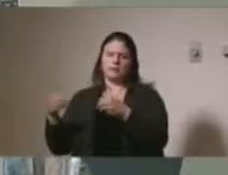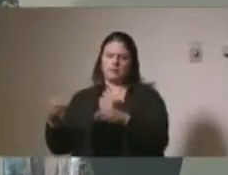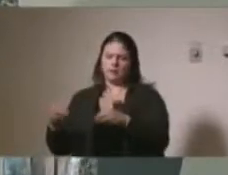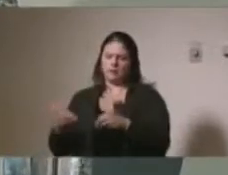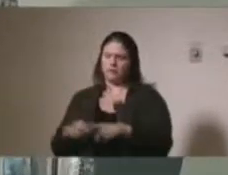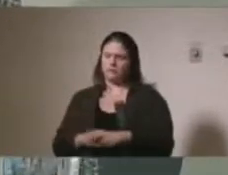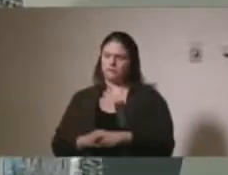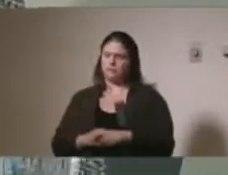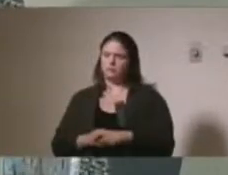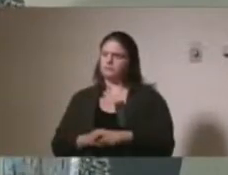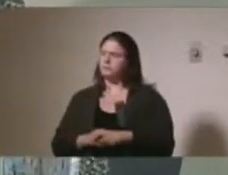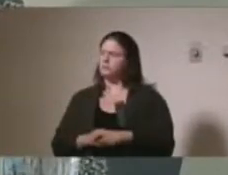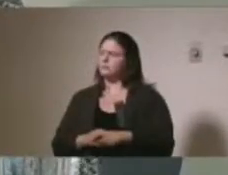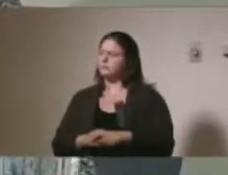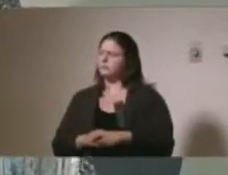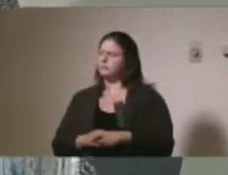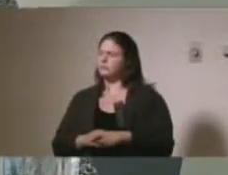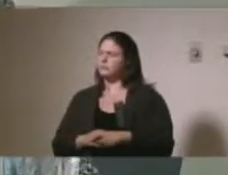to